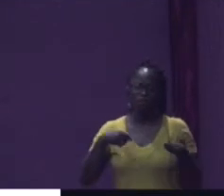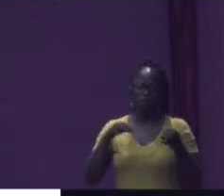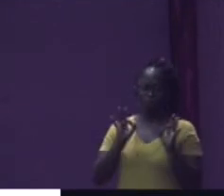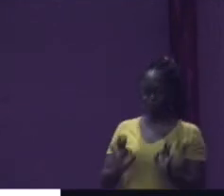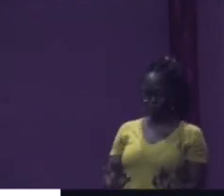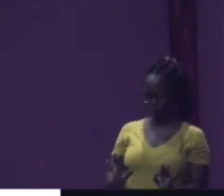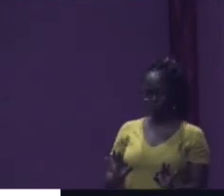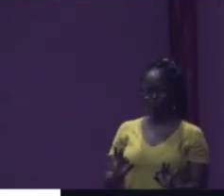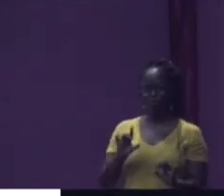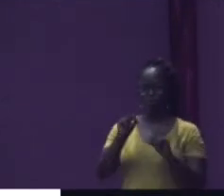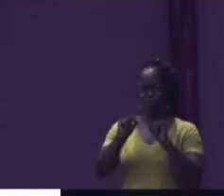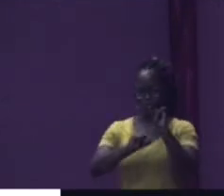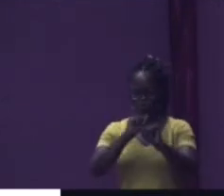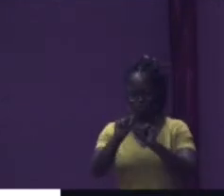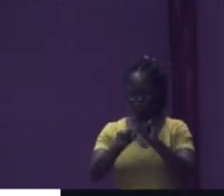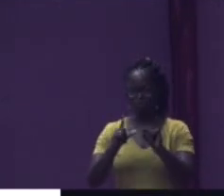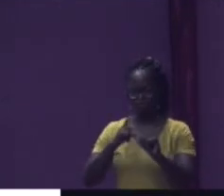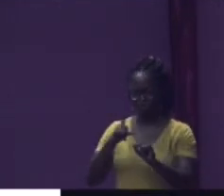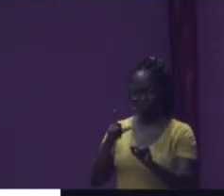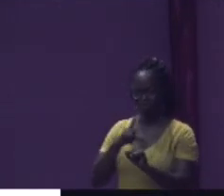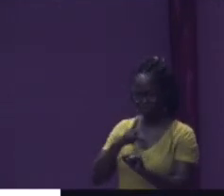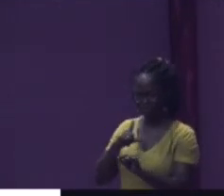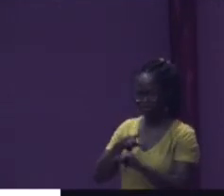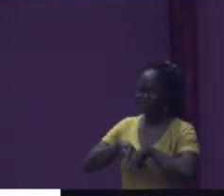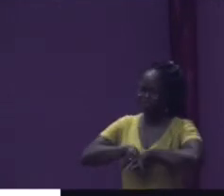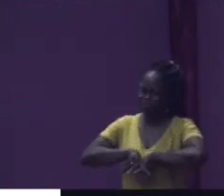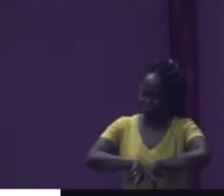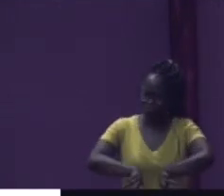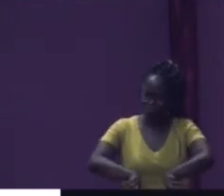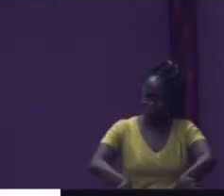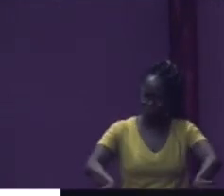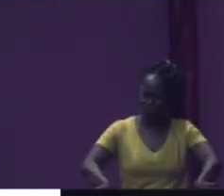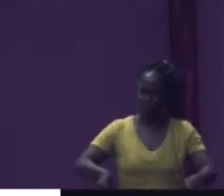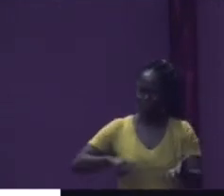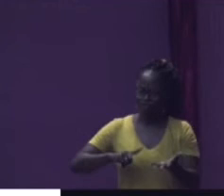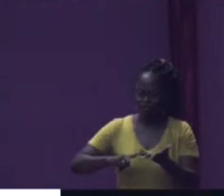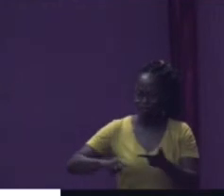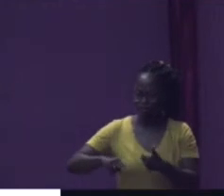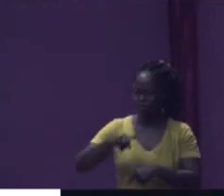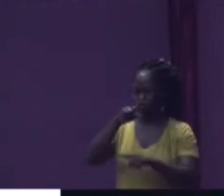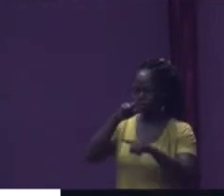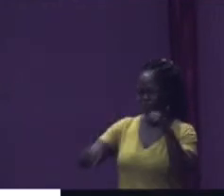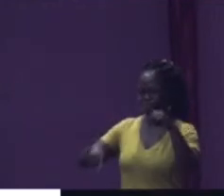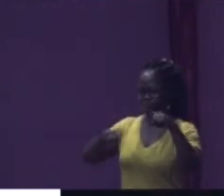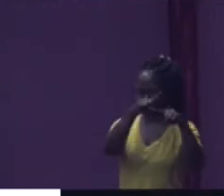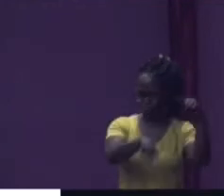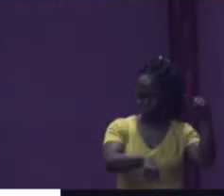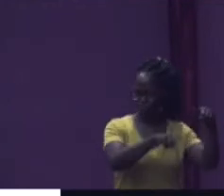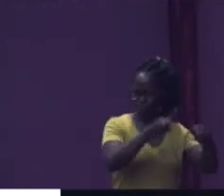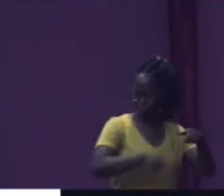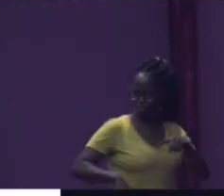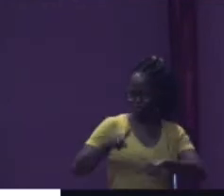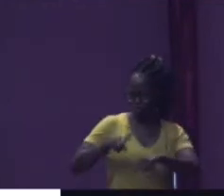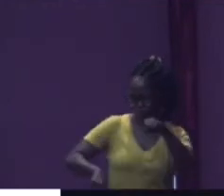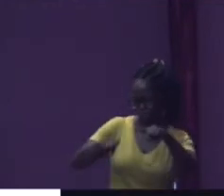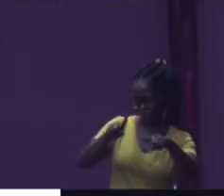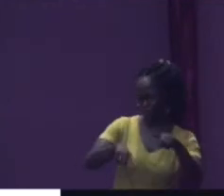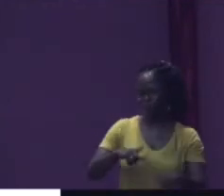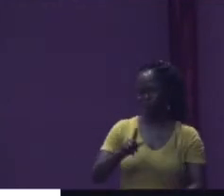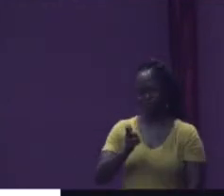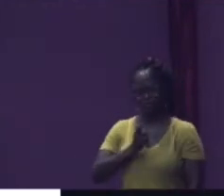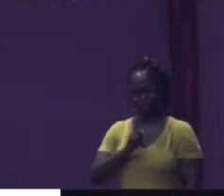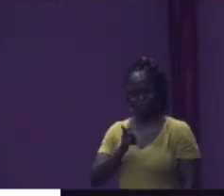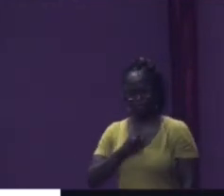are official government restrictions. If the woman has had a previous cesarean, she should not deliver